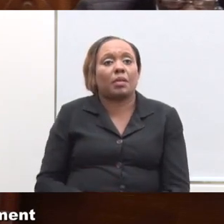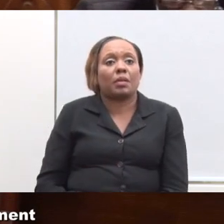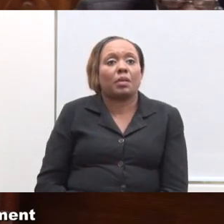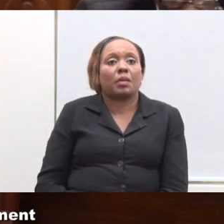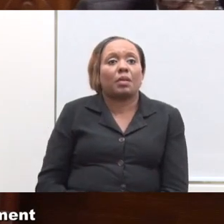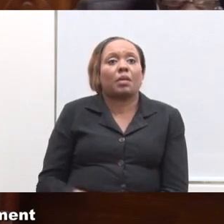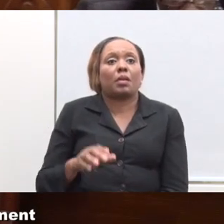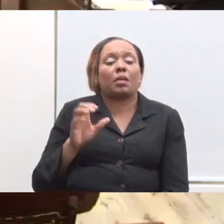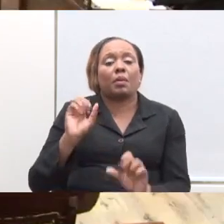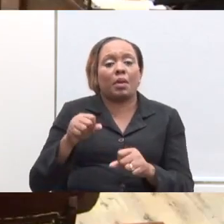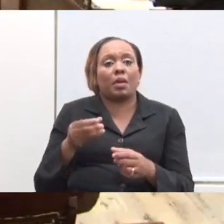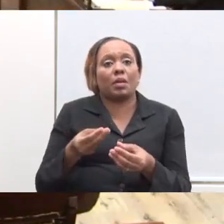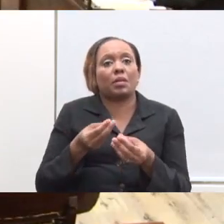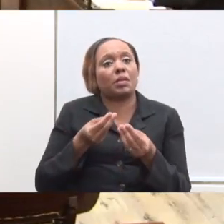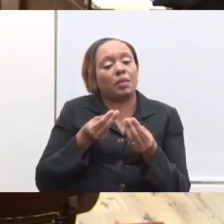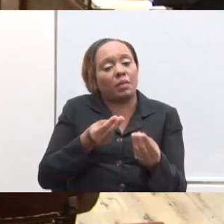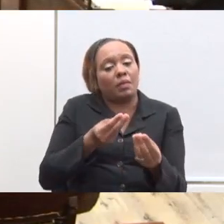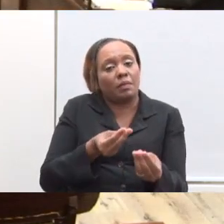feed their families.